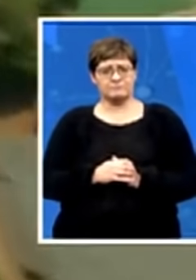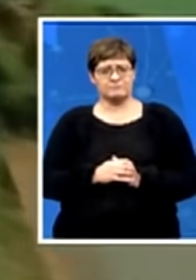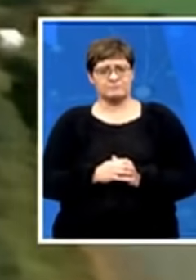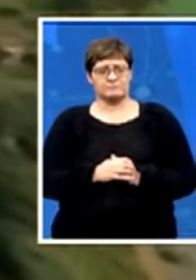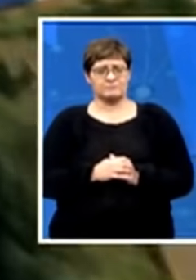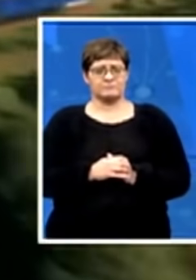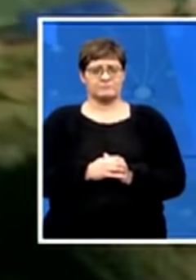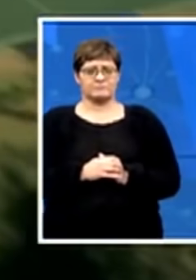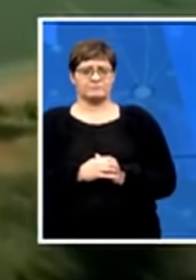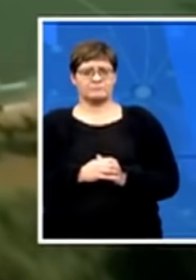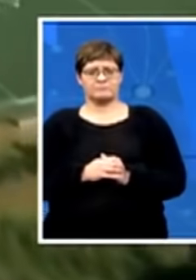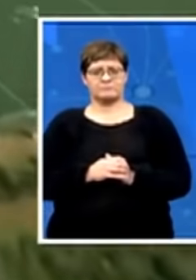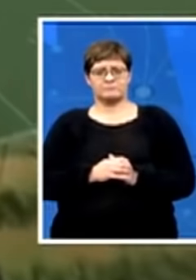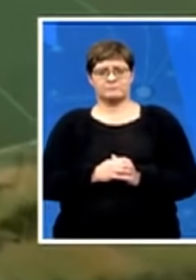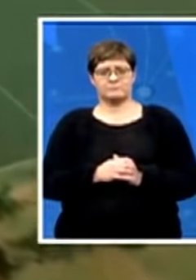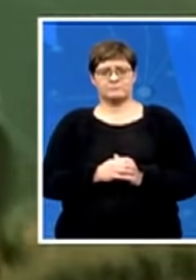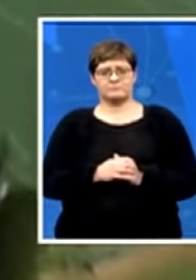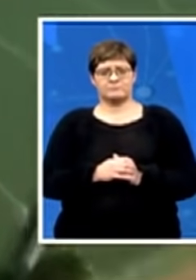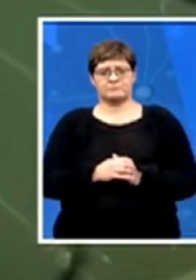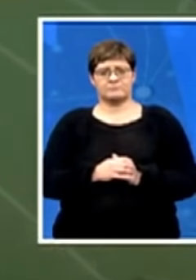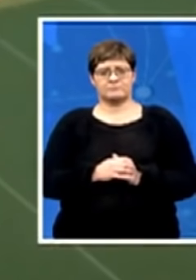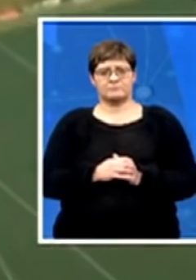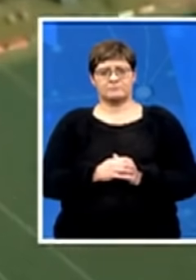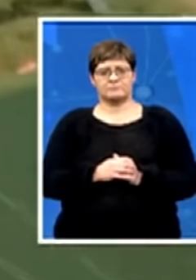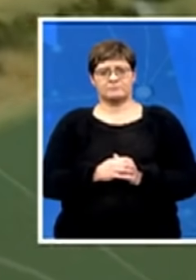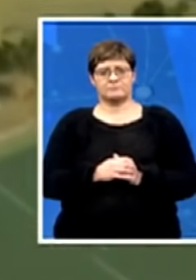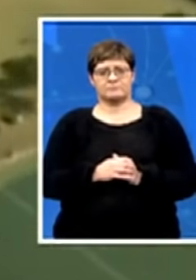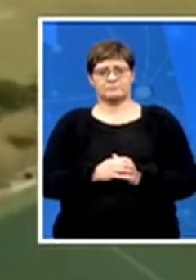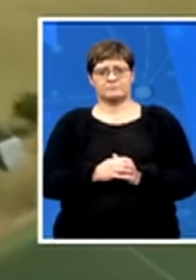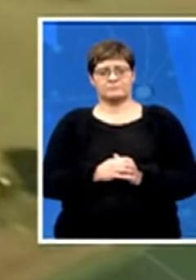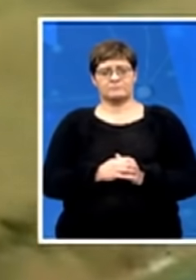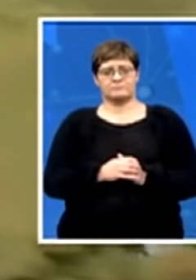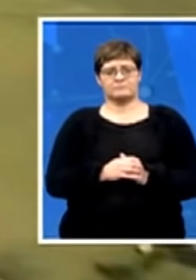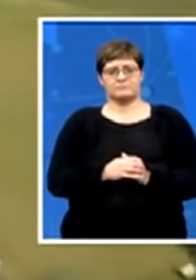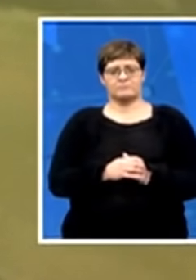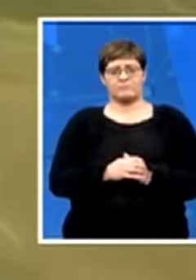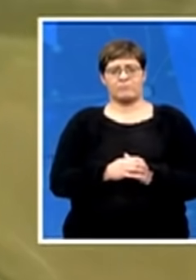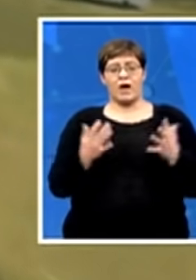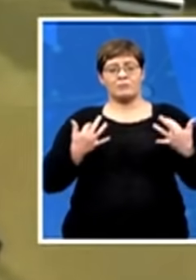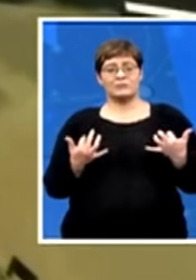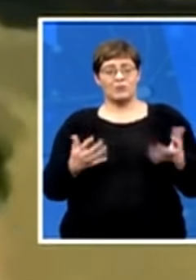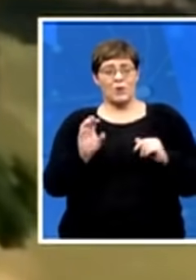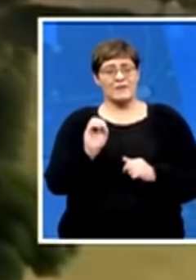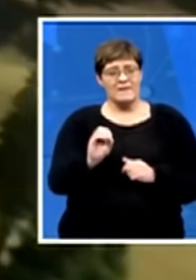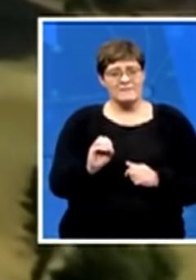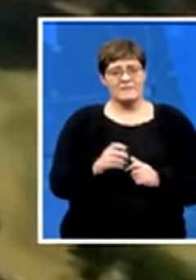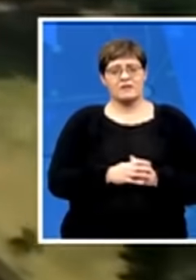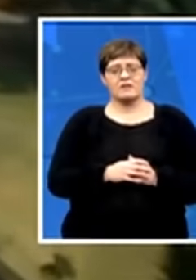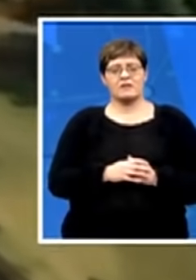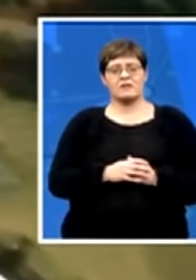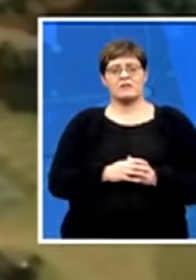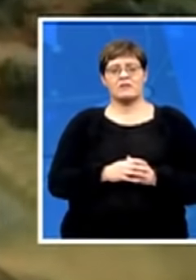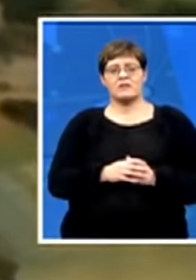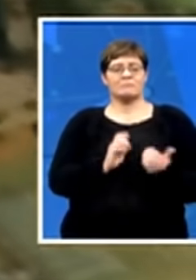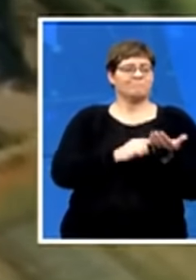That's very true, Sam. We have been on the ground, we have been speaking to people. We also wanting to show viewers